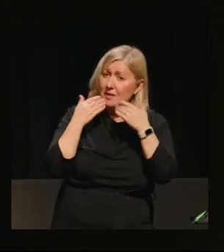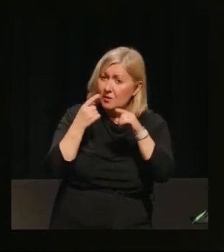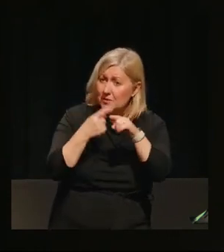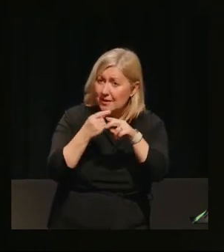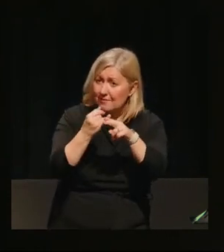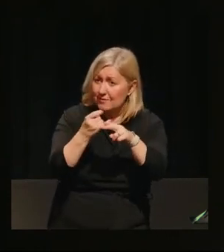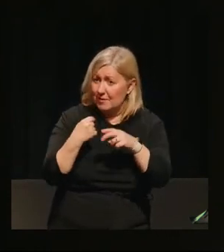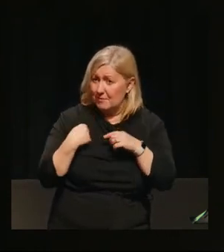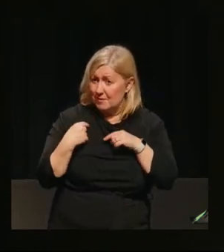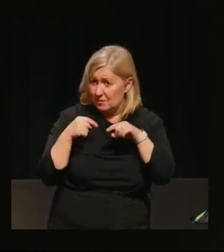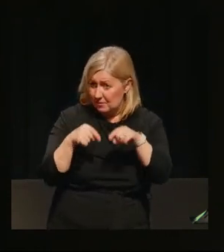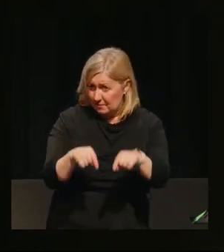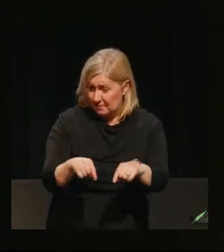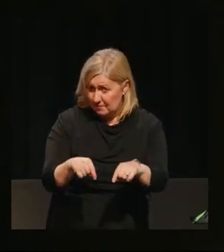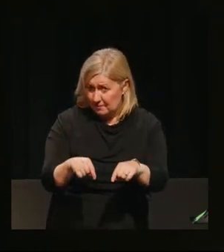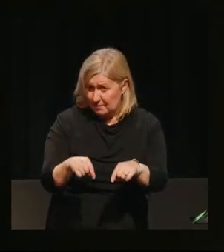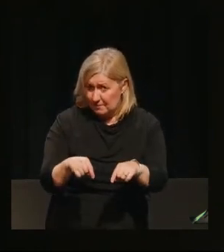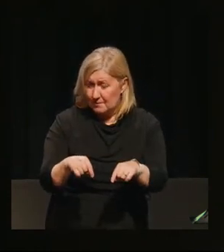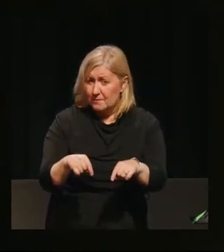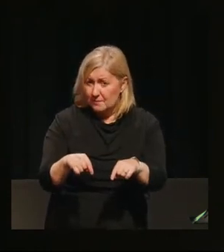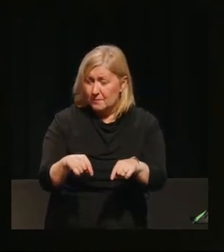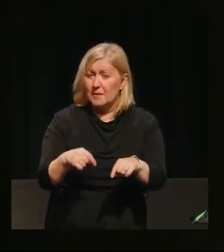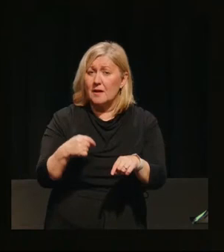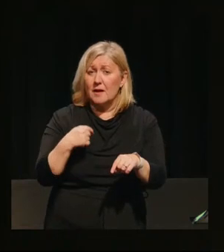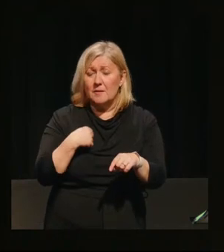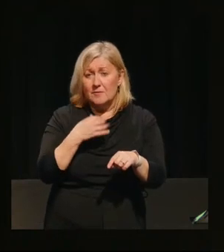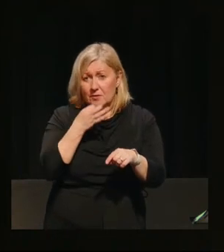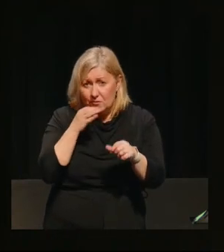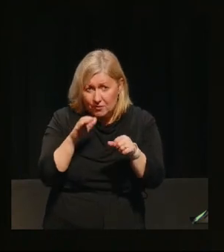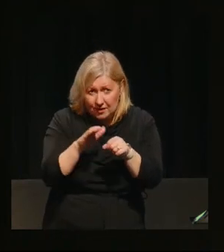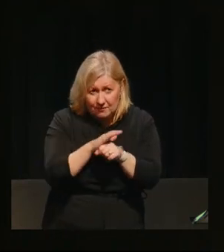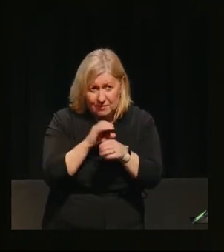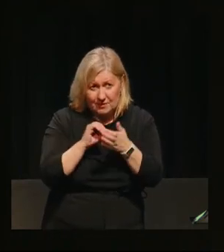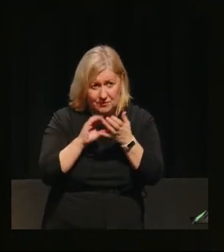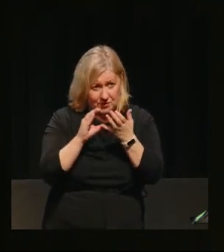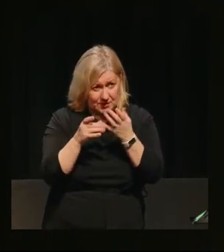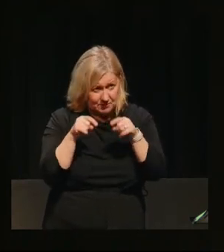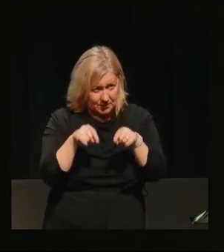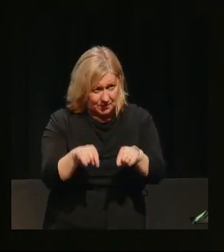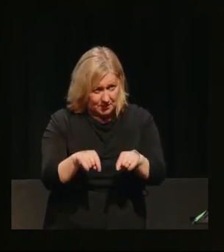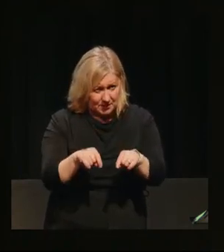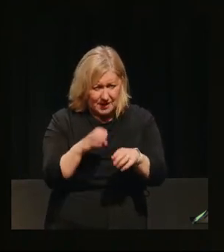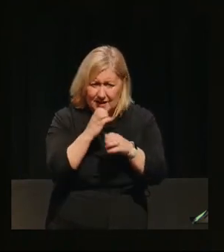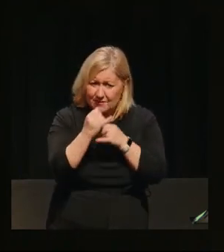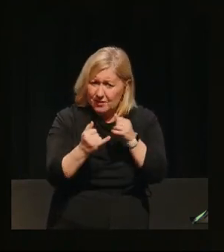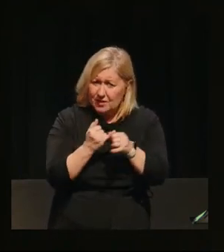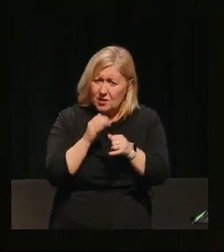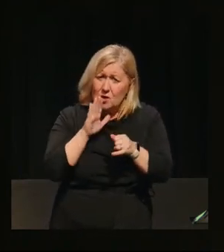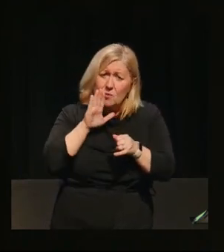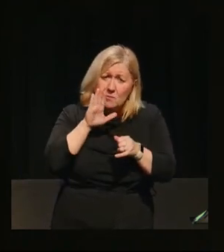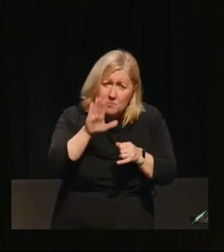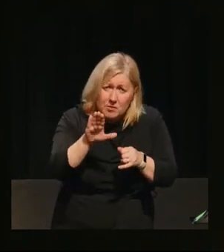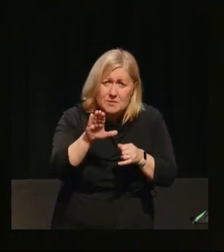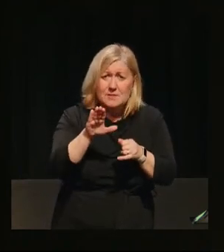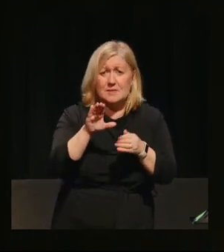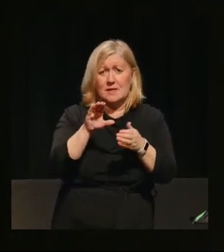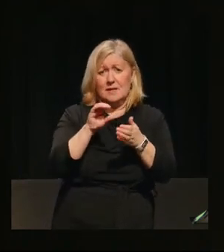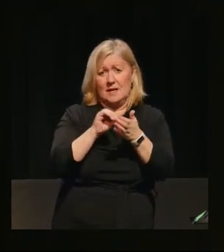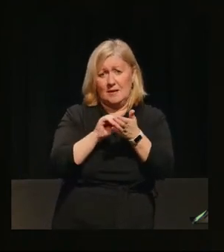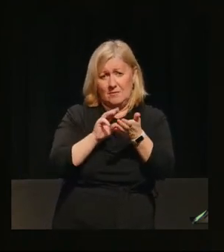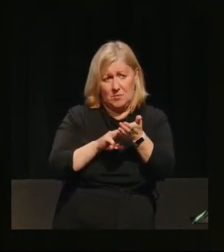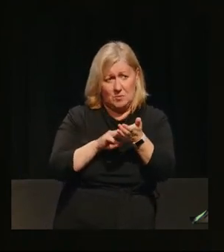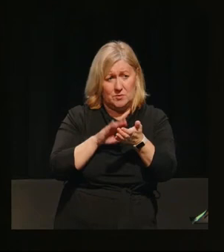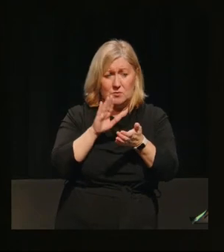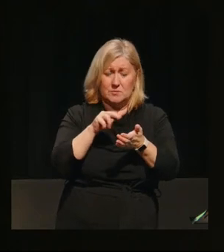seo. Every year, we must continue to stop, pause and reflect. We must never lose